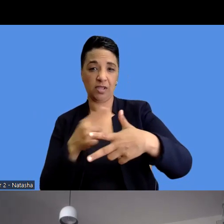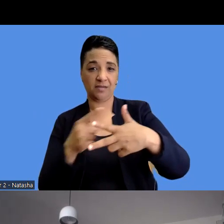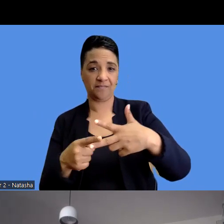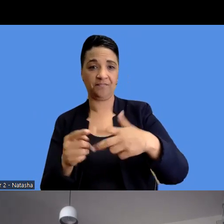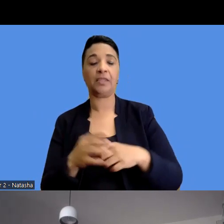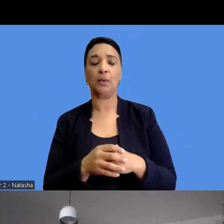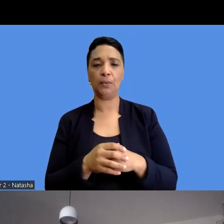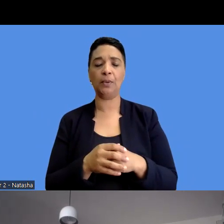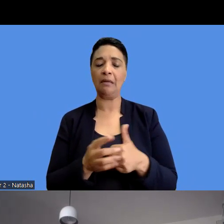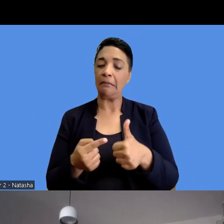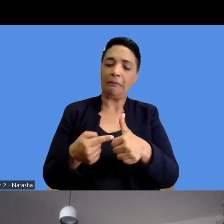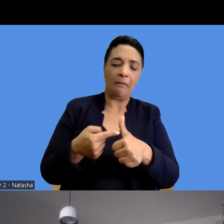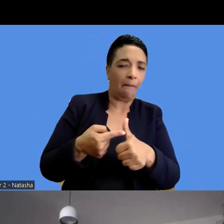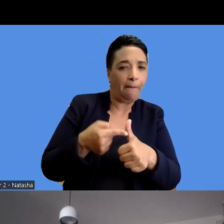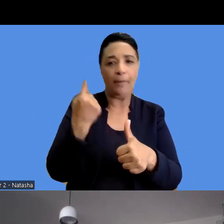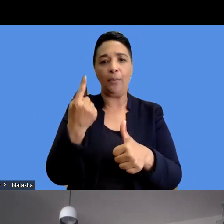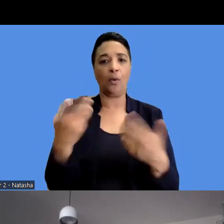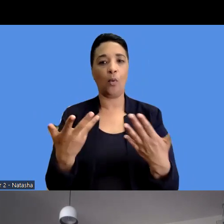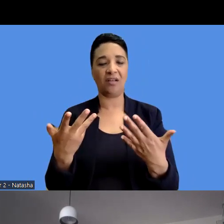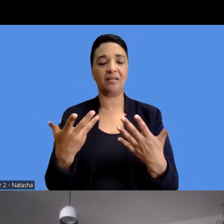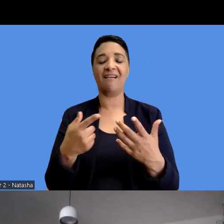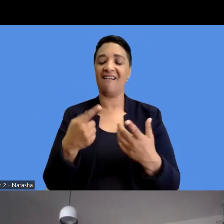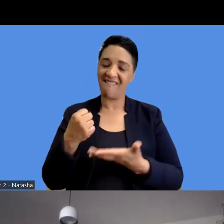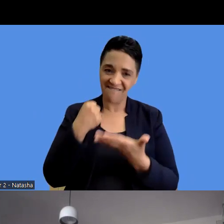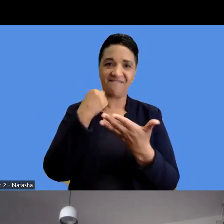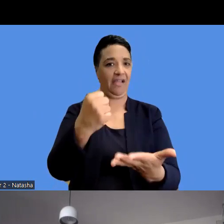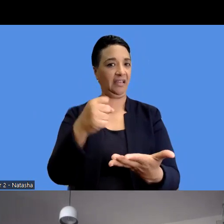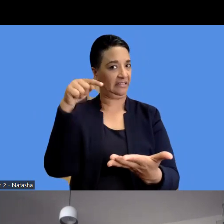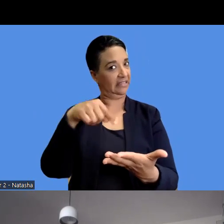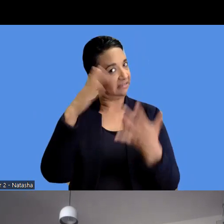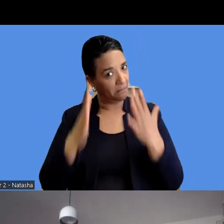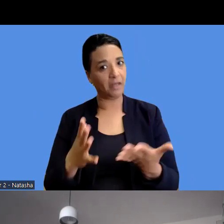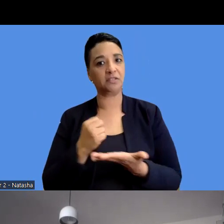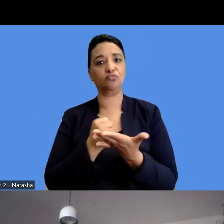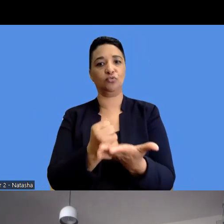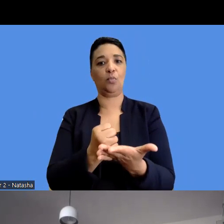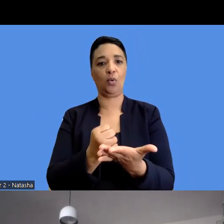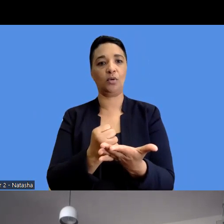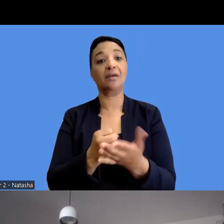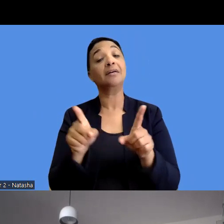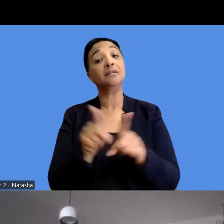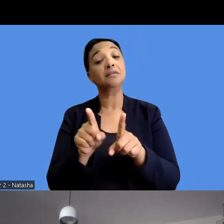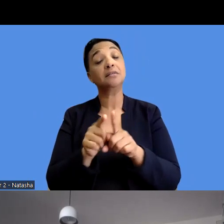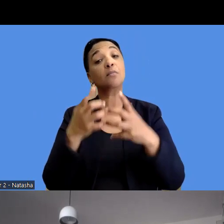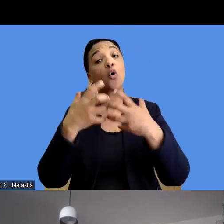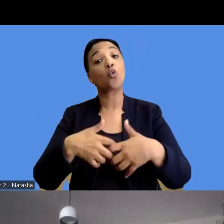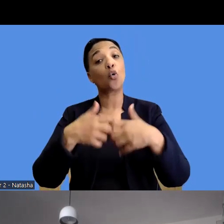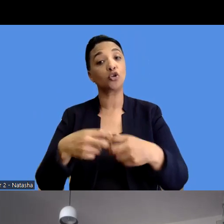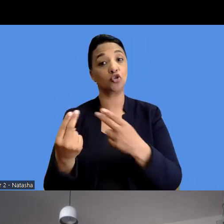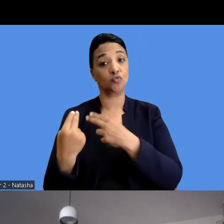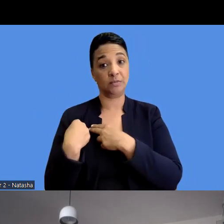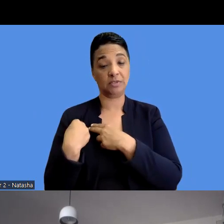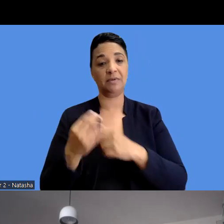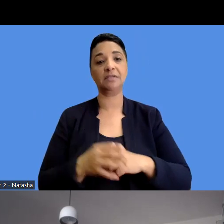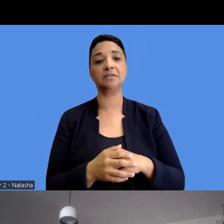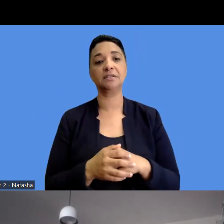have the finance resources to finance activities of these mechanisms, but also importantly, the coordination role.